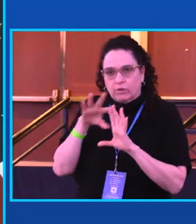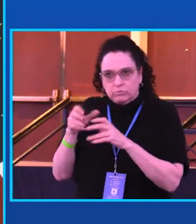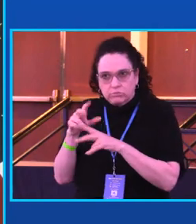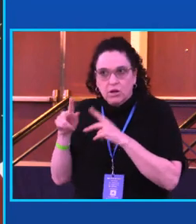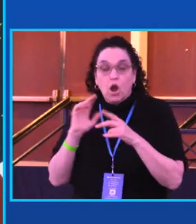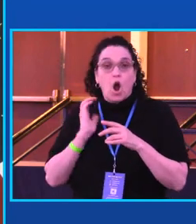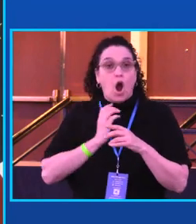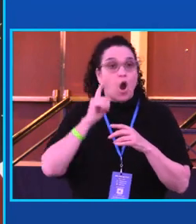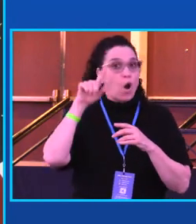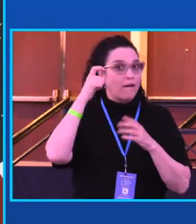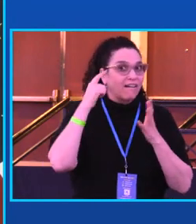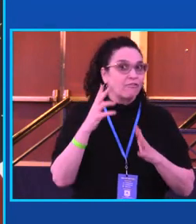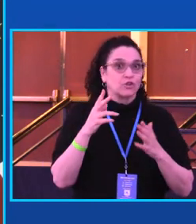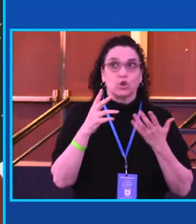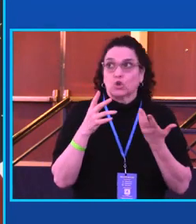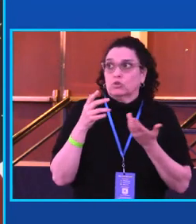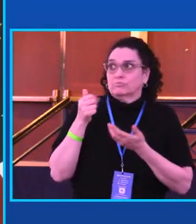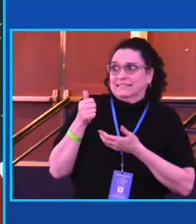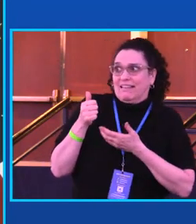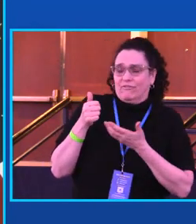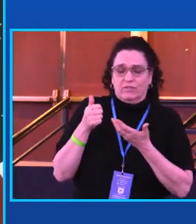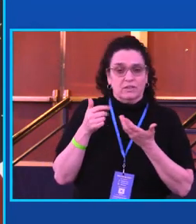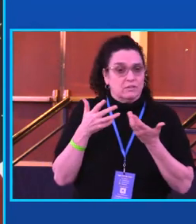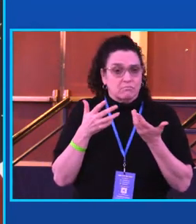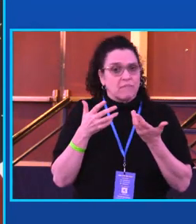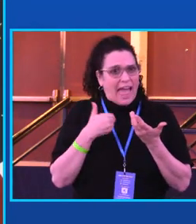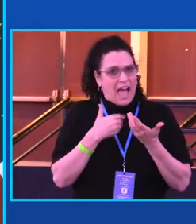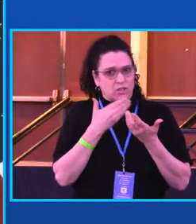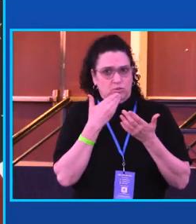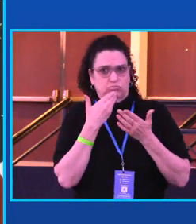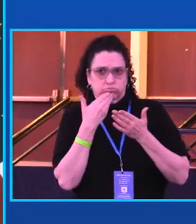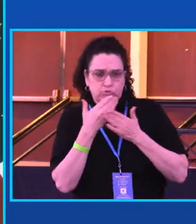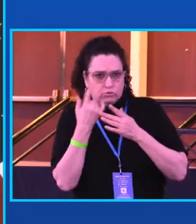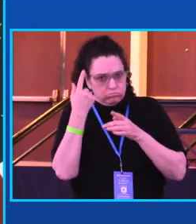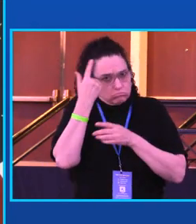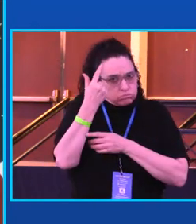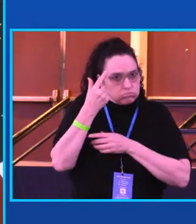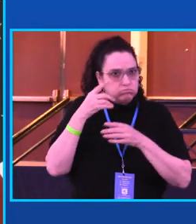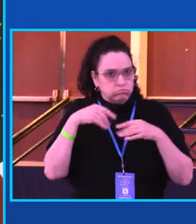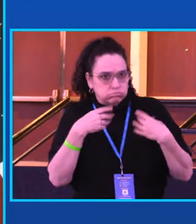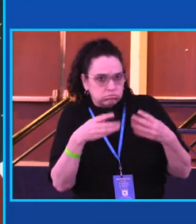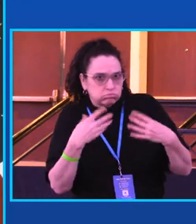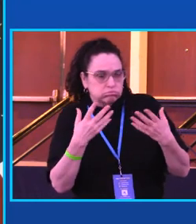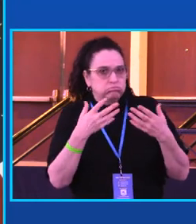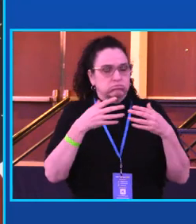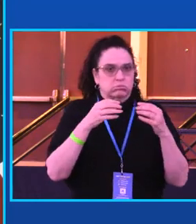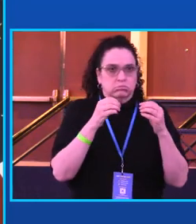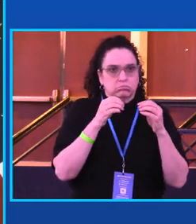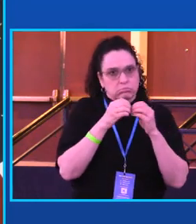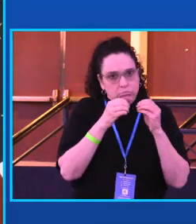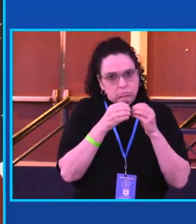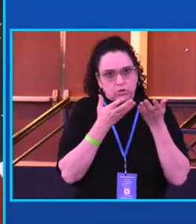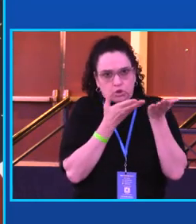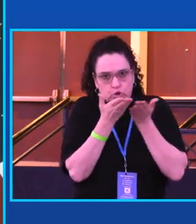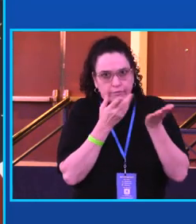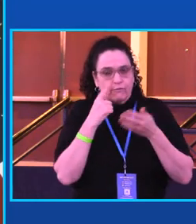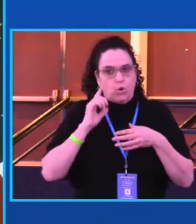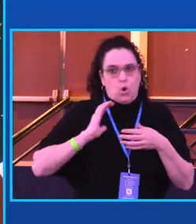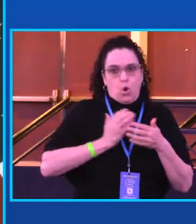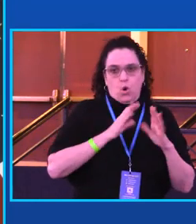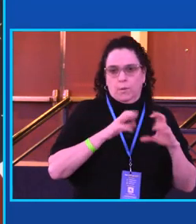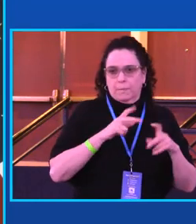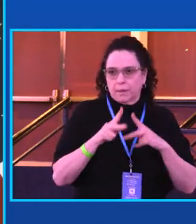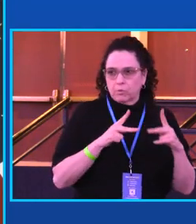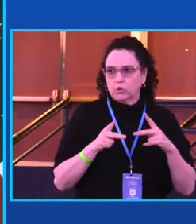the voice of reason on so many pieces of terrible legislation brought forth by Republicans. 5 years ago, businesses were fleeing the state in search of